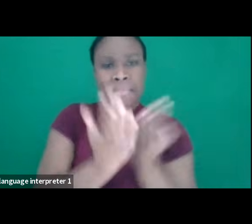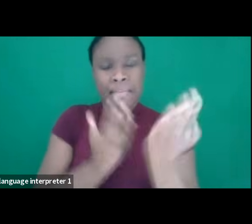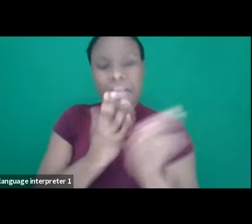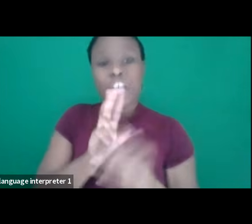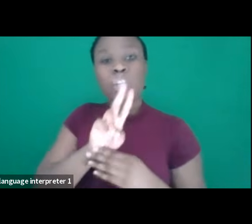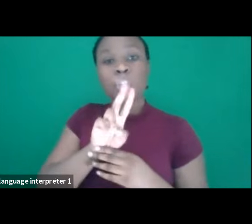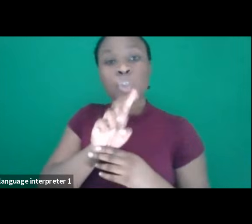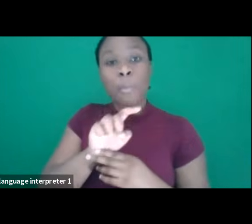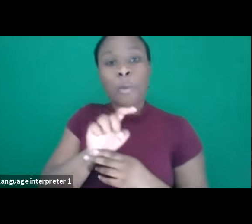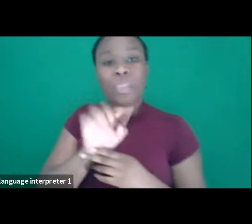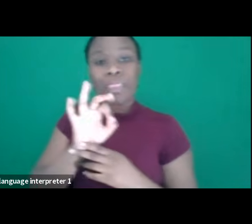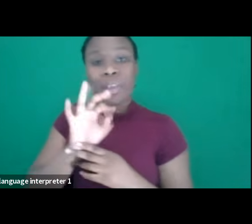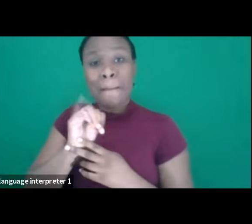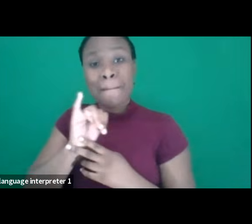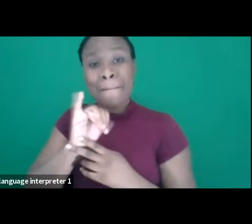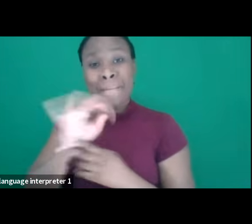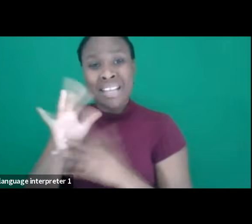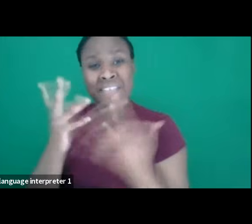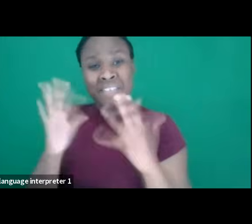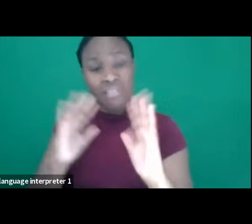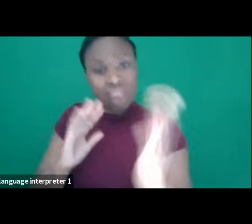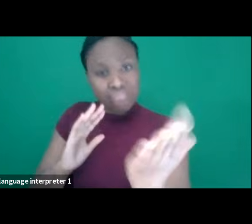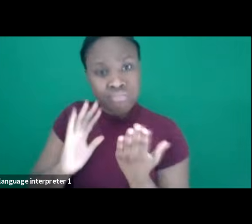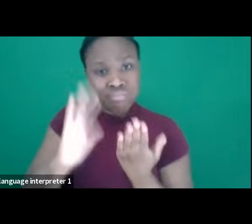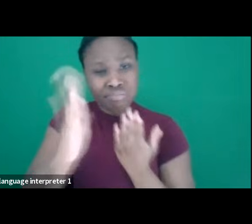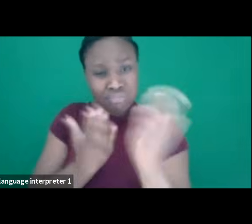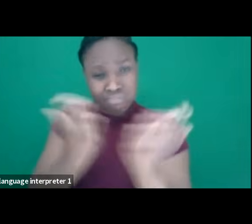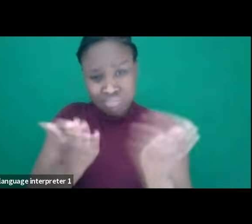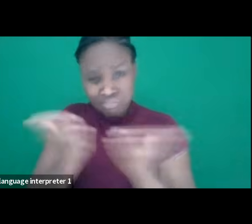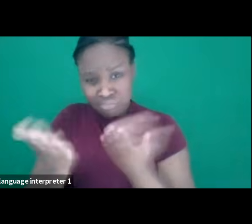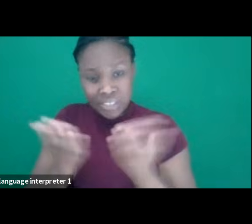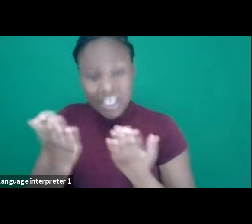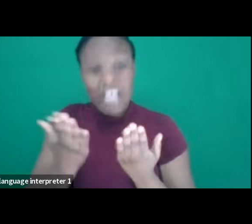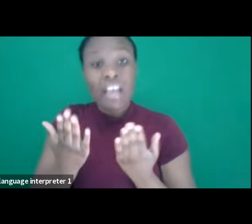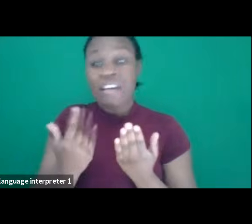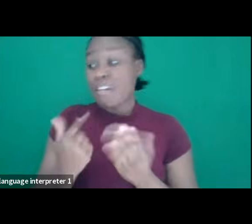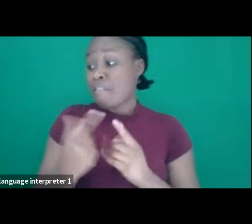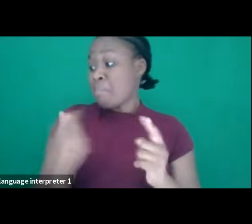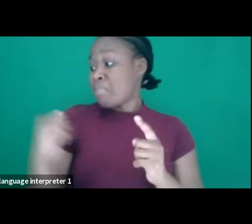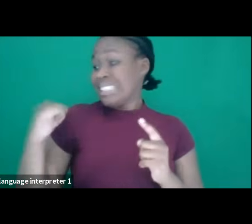returns as at close of business yesterday.